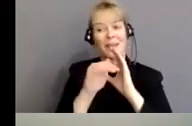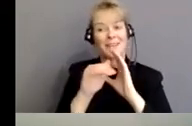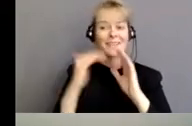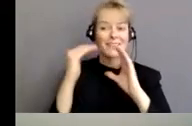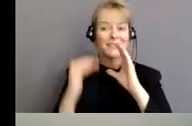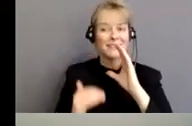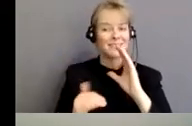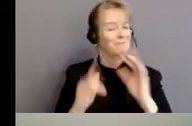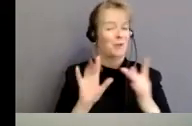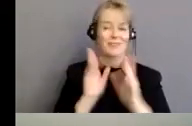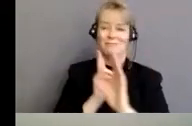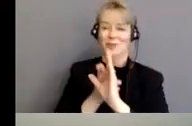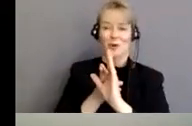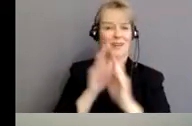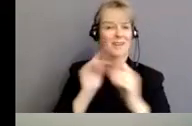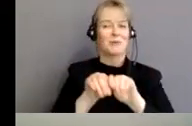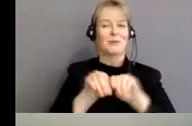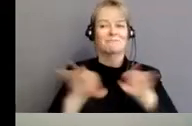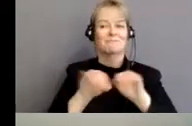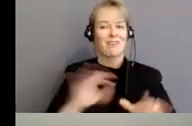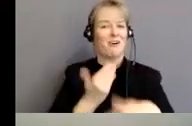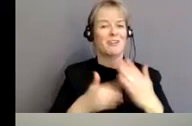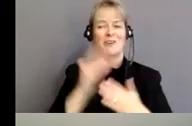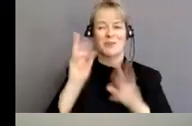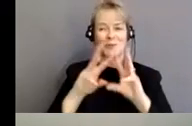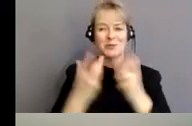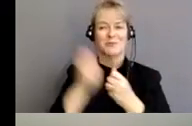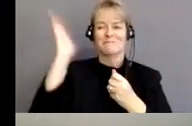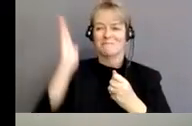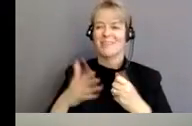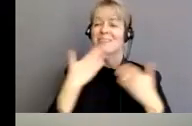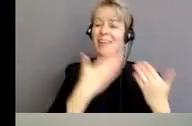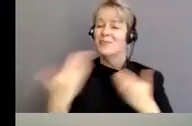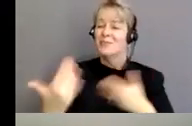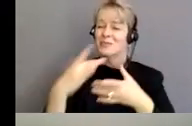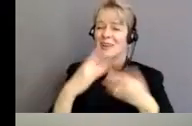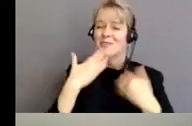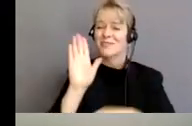So thank you so much, and have a good afternoon. Thanks, everybody.